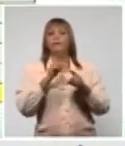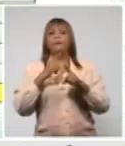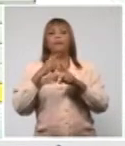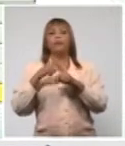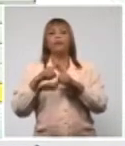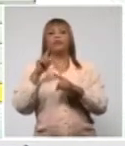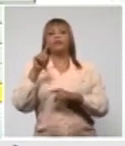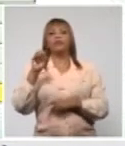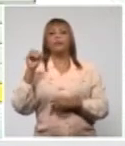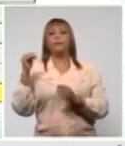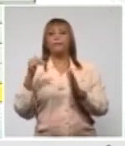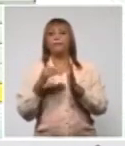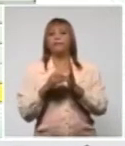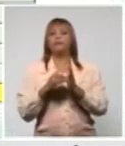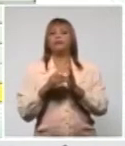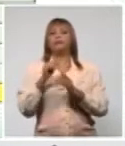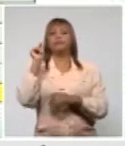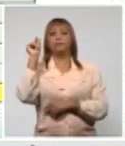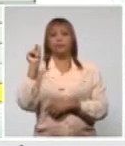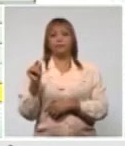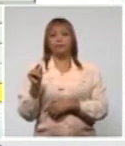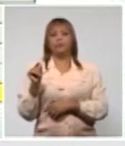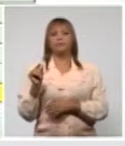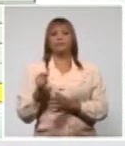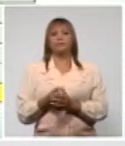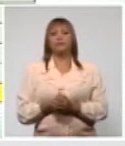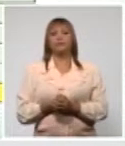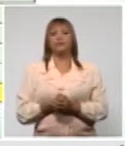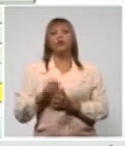country. It has slightly decreases to